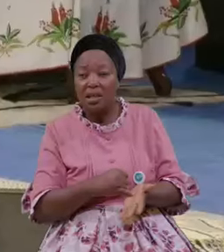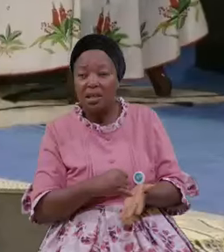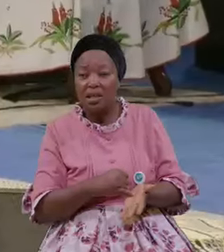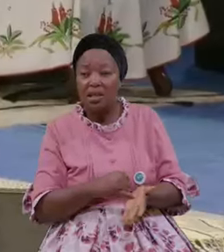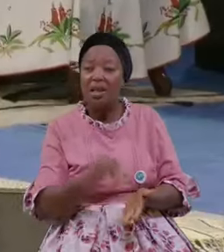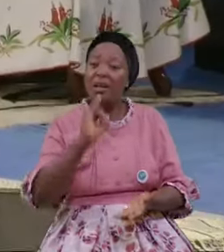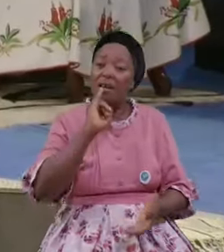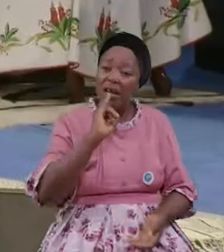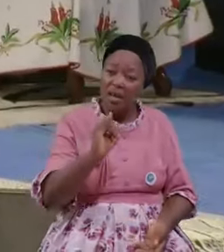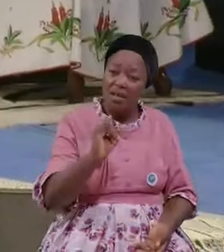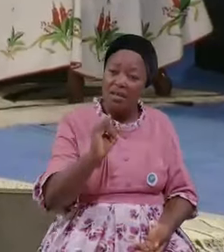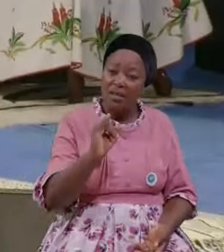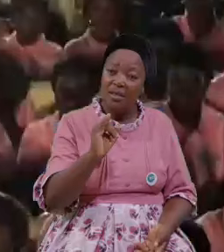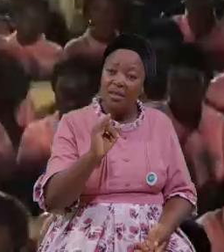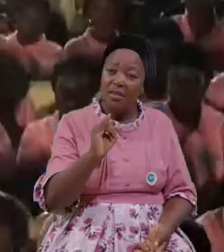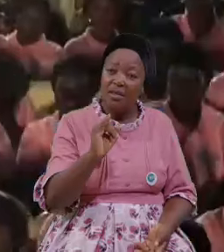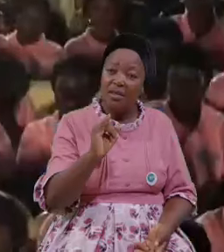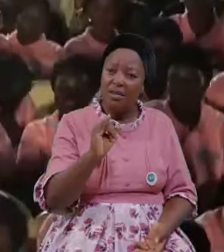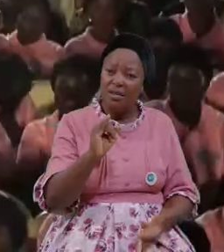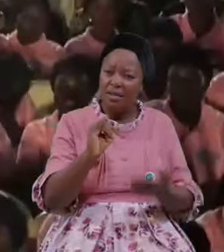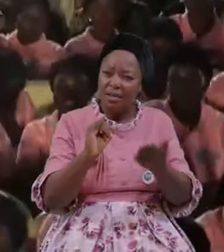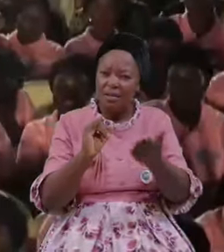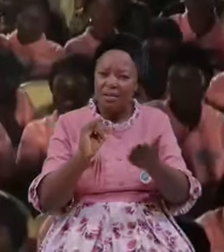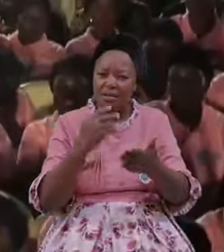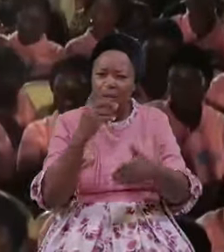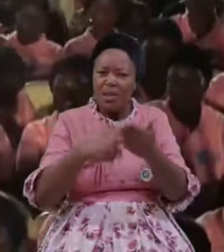is. What's the next word there?